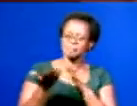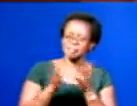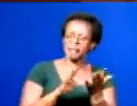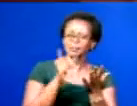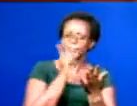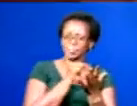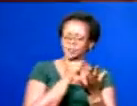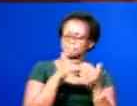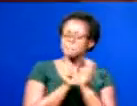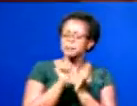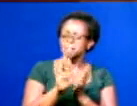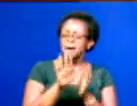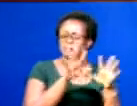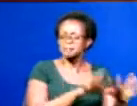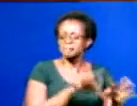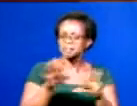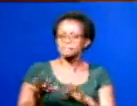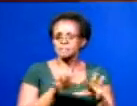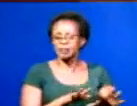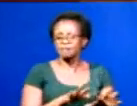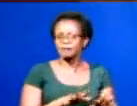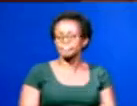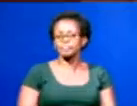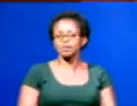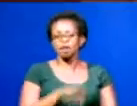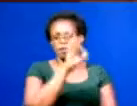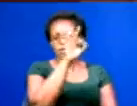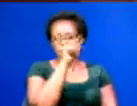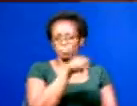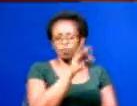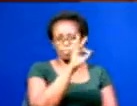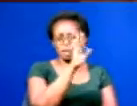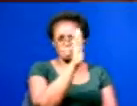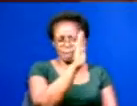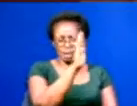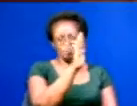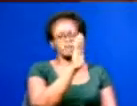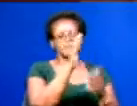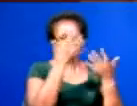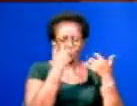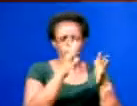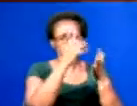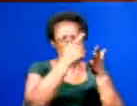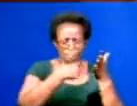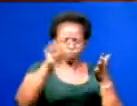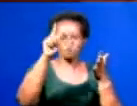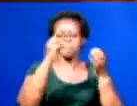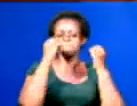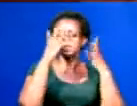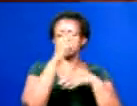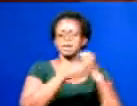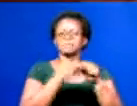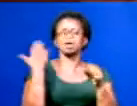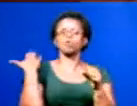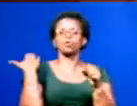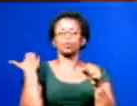And Mr. Speaker, 3.3 billion was allocated so many years ago. And the person who allocated is the former